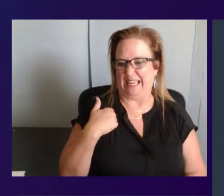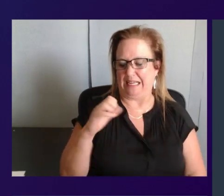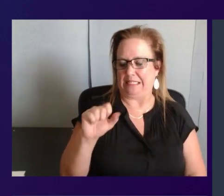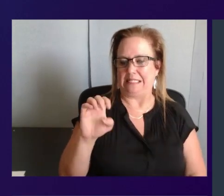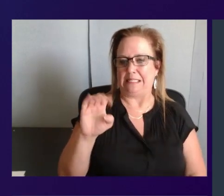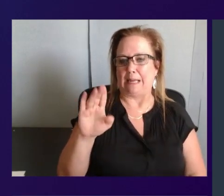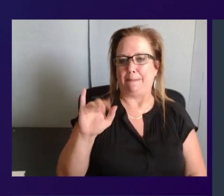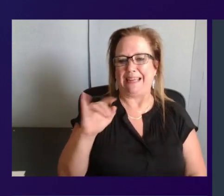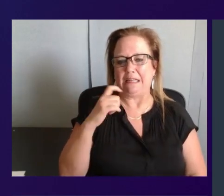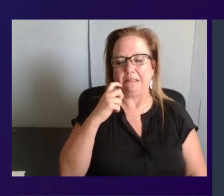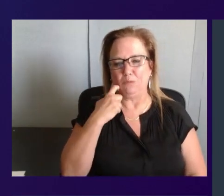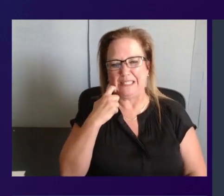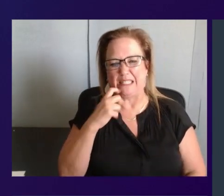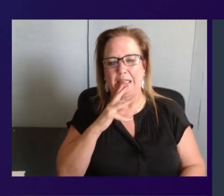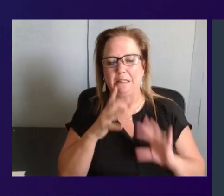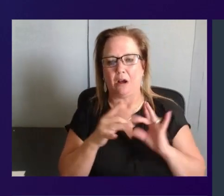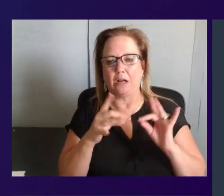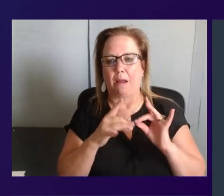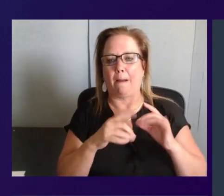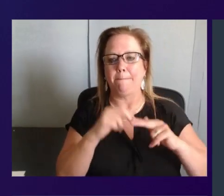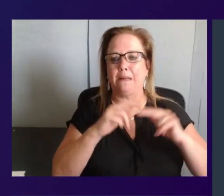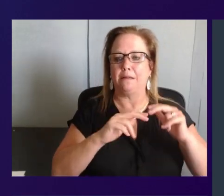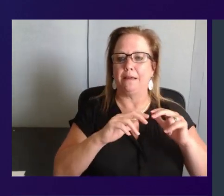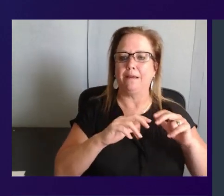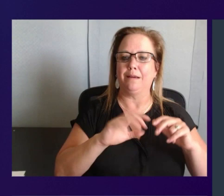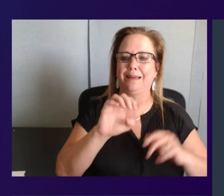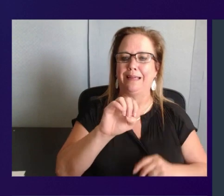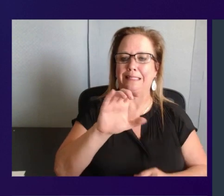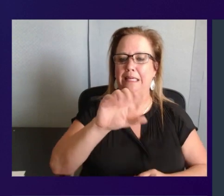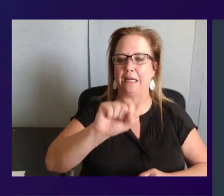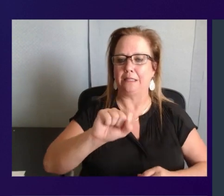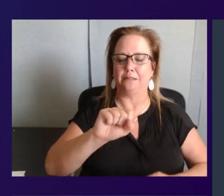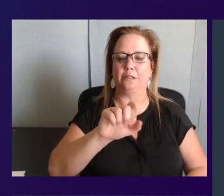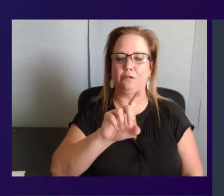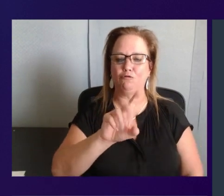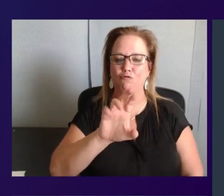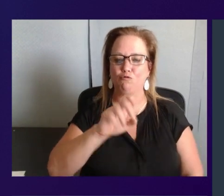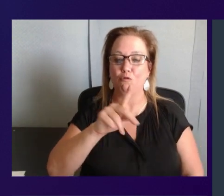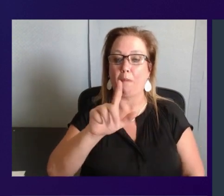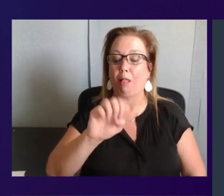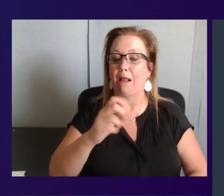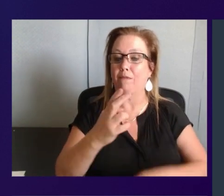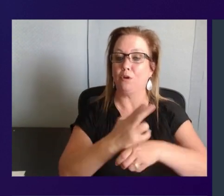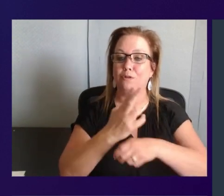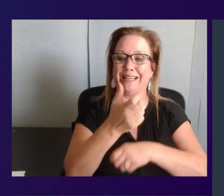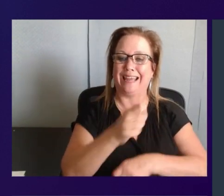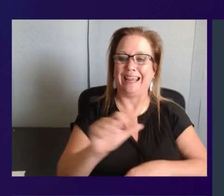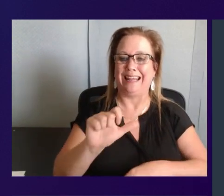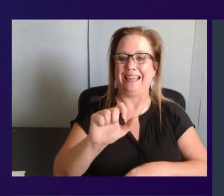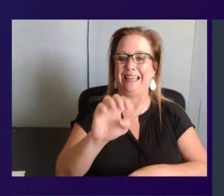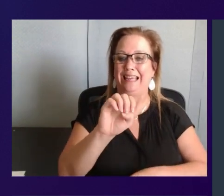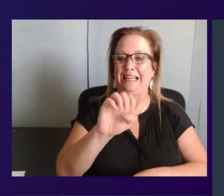about building content management systems, right? WordPress or Drupal. If you take any content management